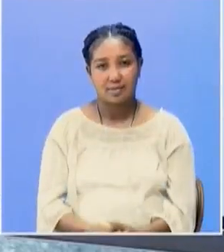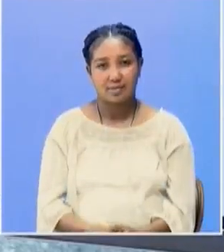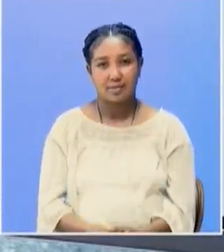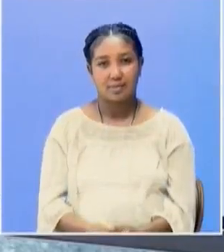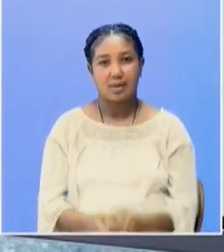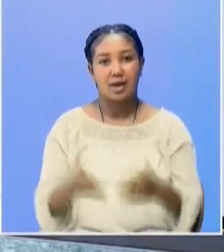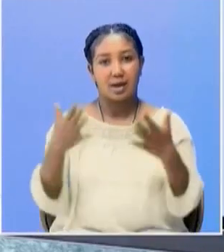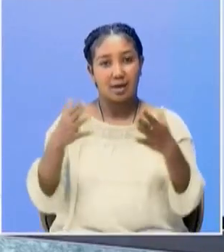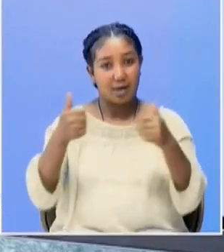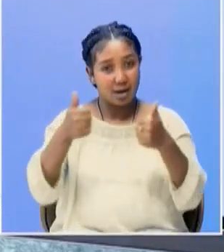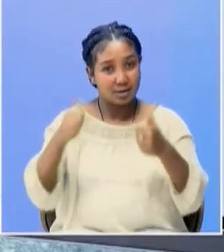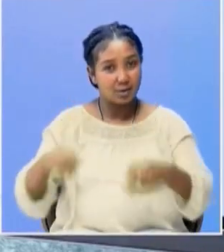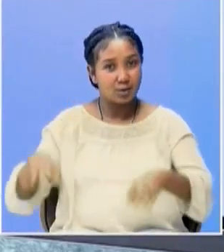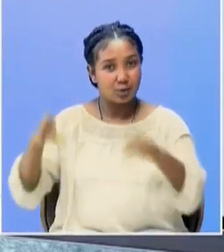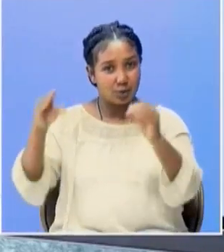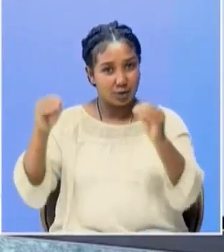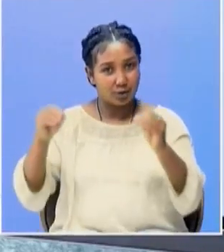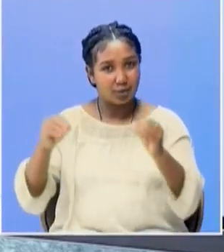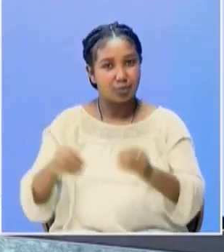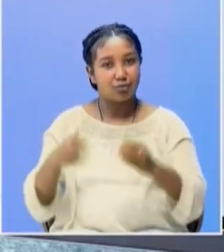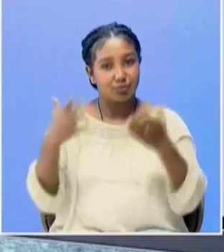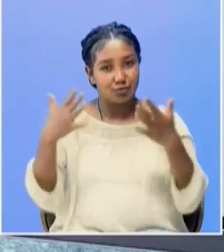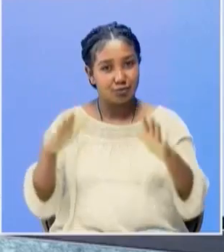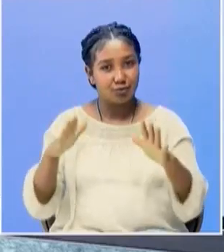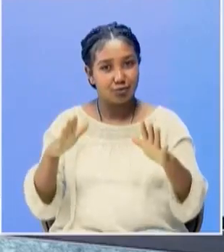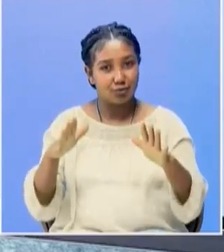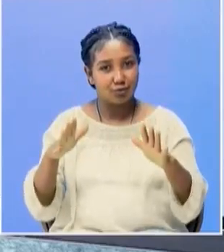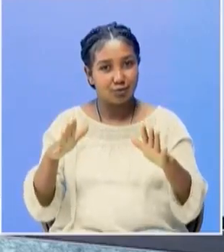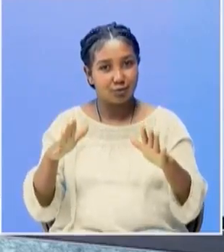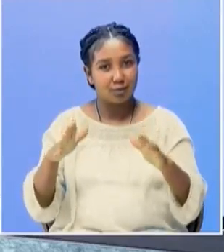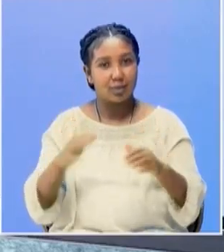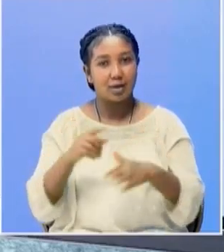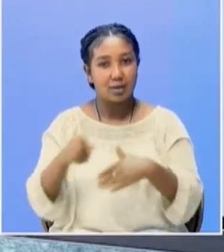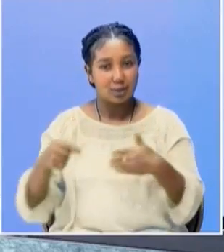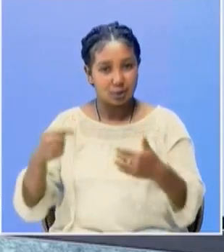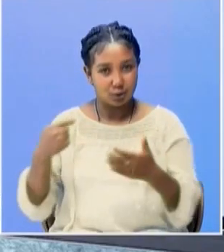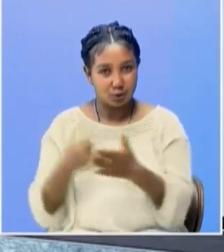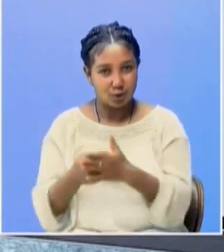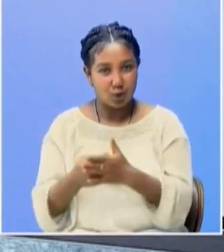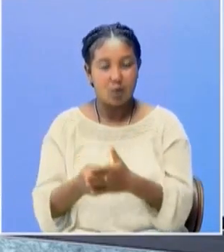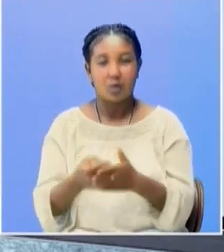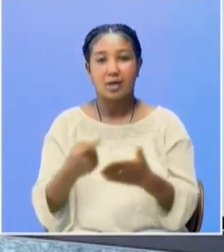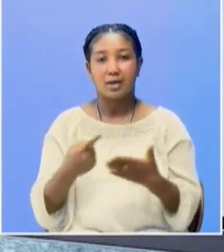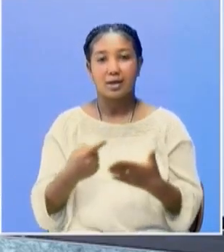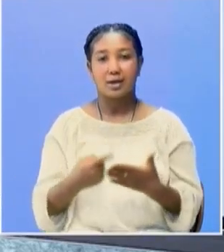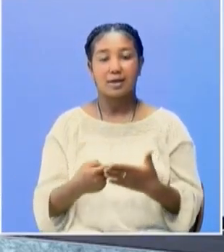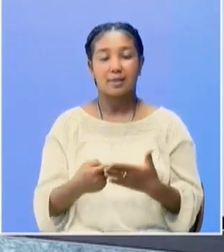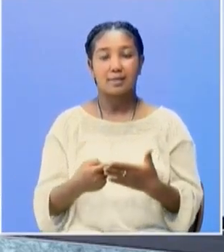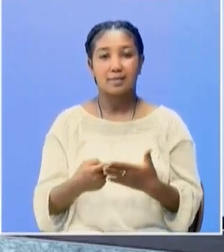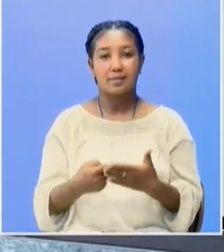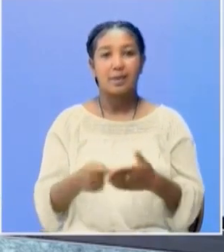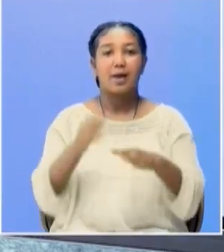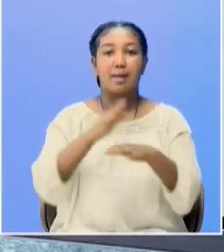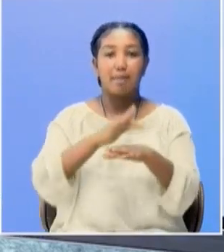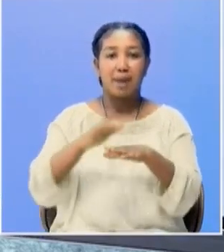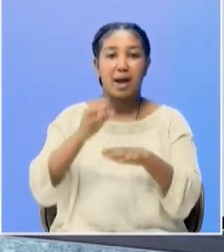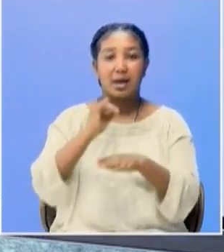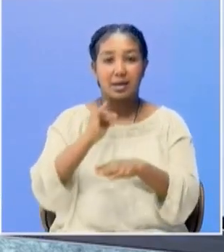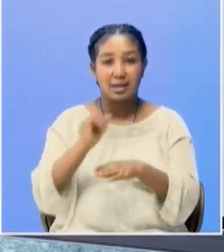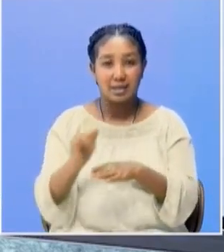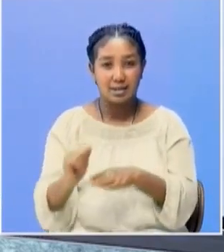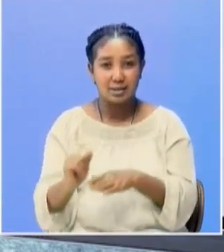Okay, nice students. It's good job. So here, blank